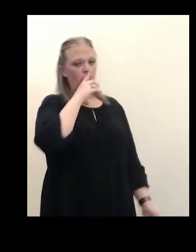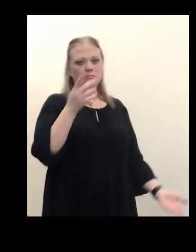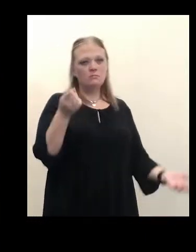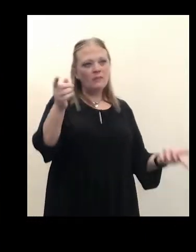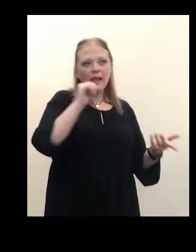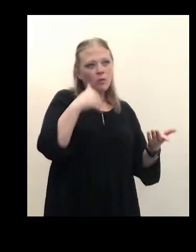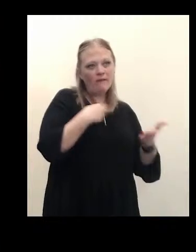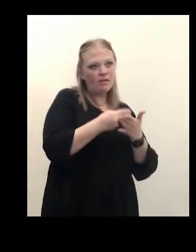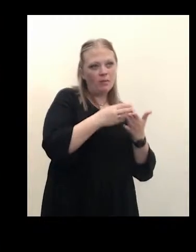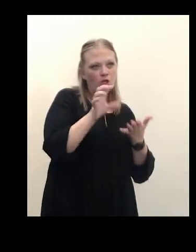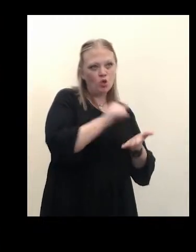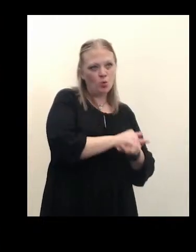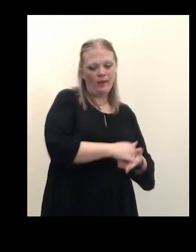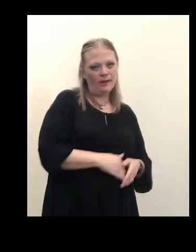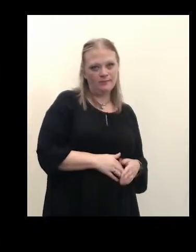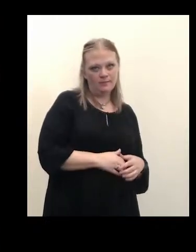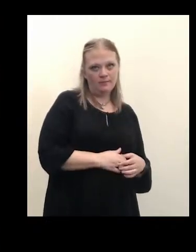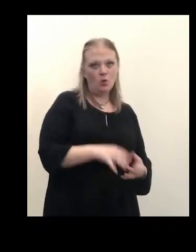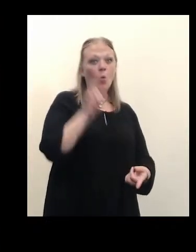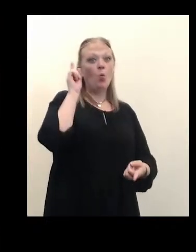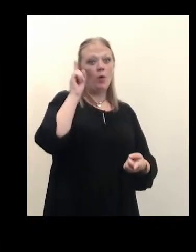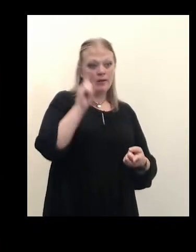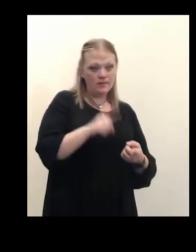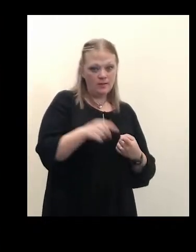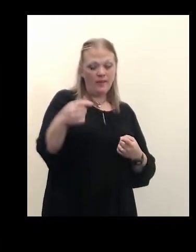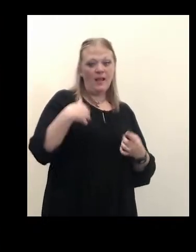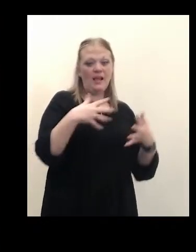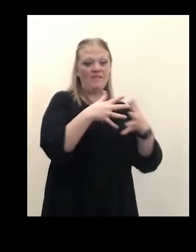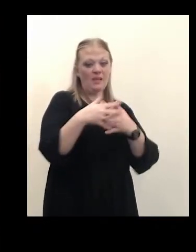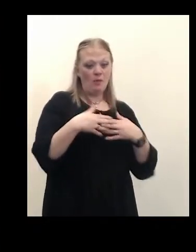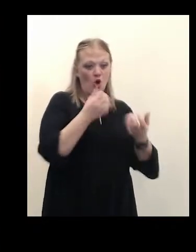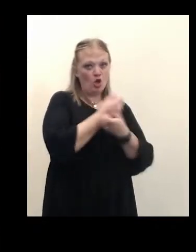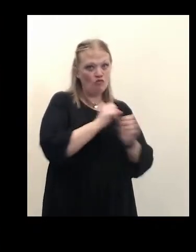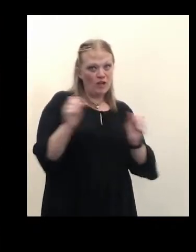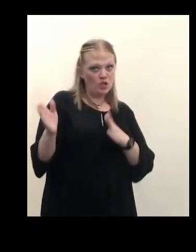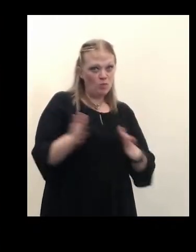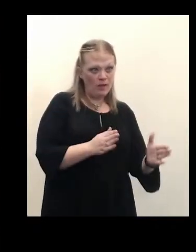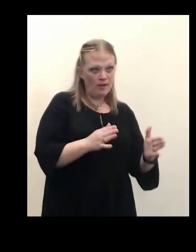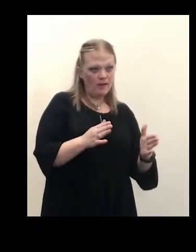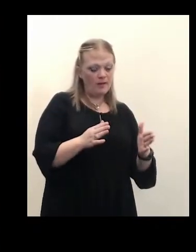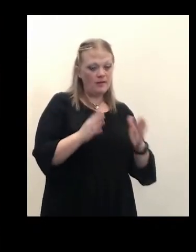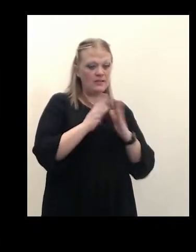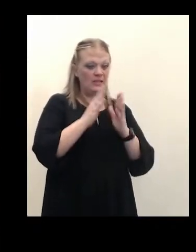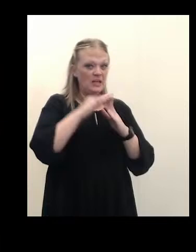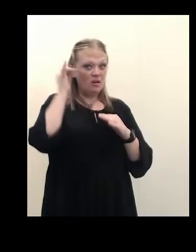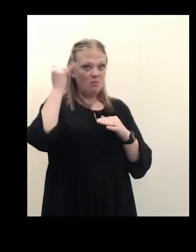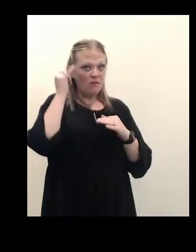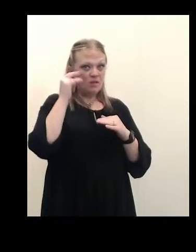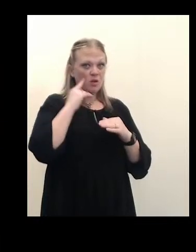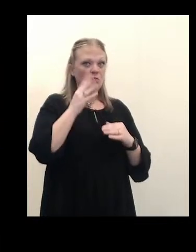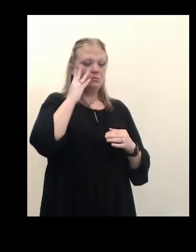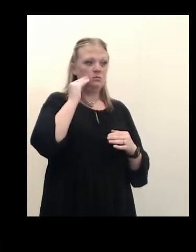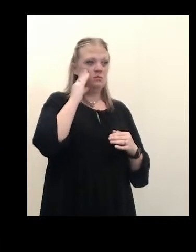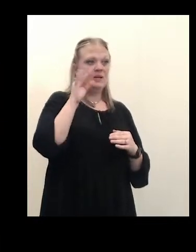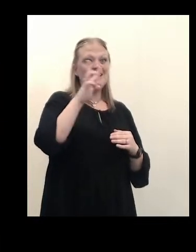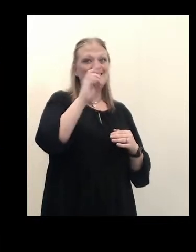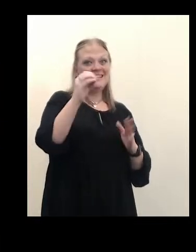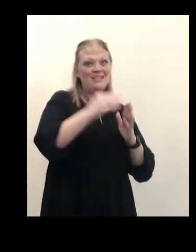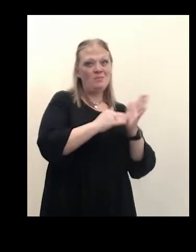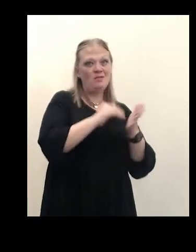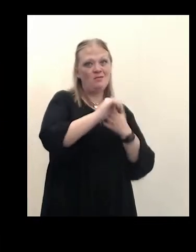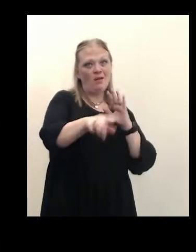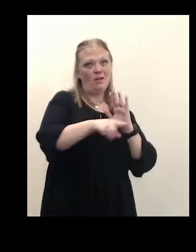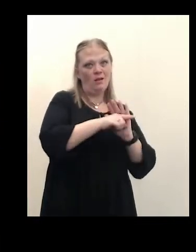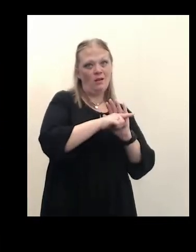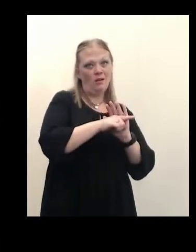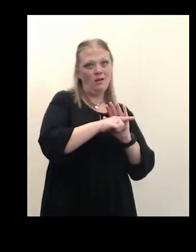do it. Until they got their American Rescue Plan funds this year, the city of Buffalo was broke, facing a $60 million deficit. So I'm fairly confident the